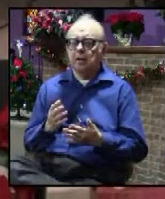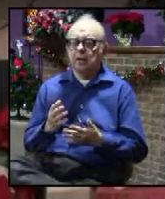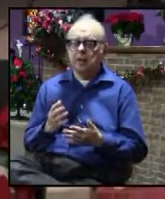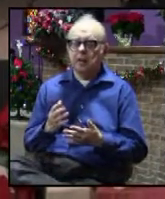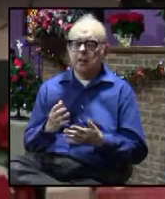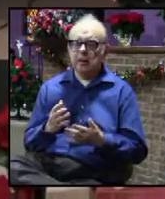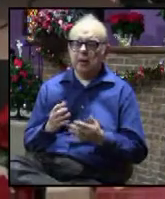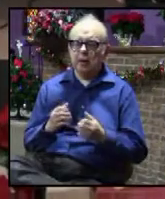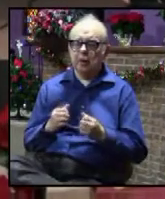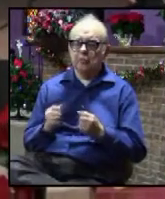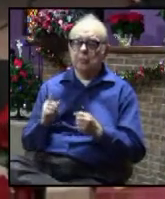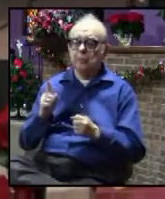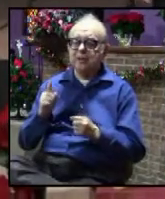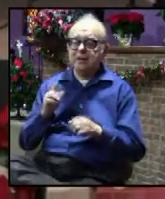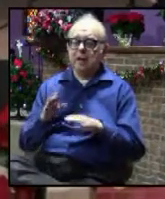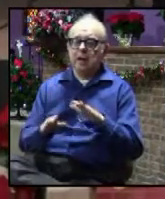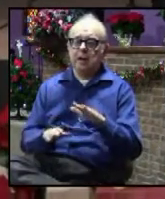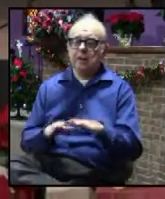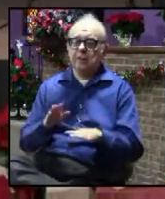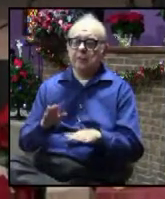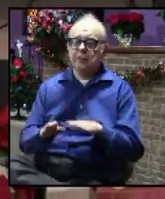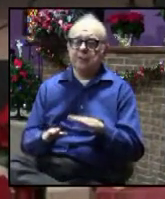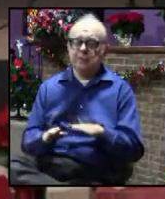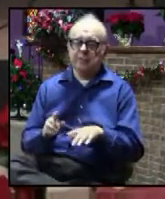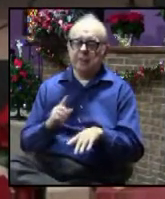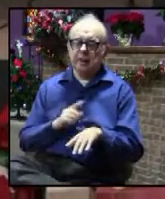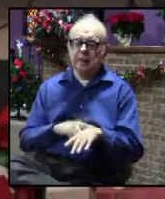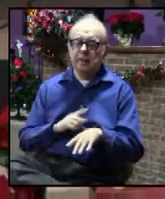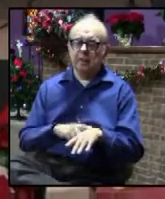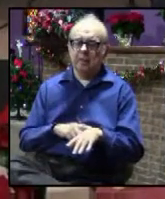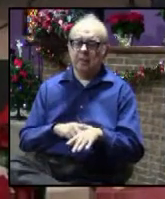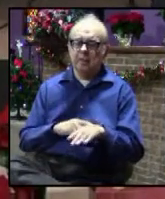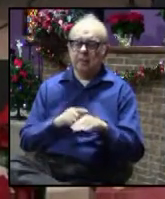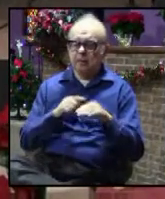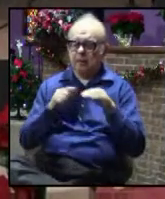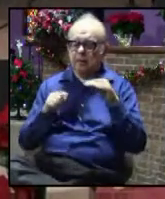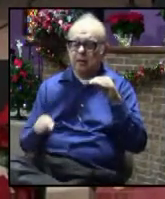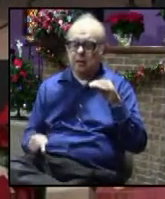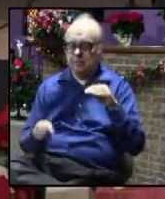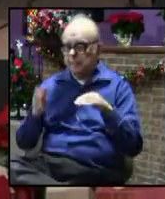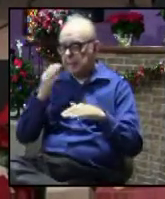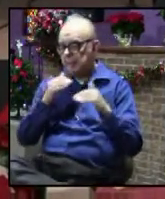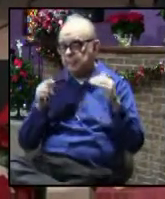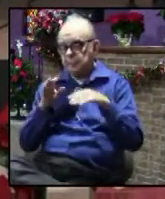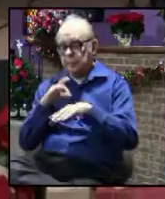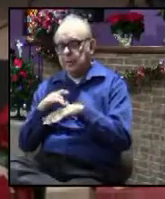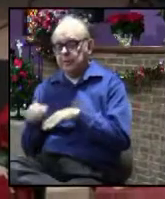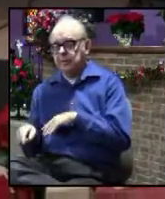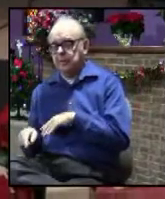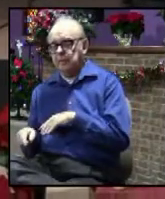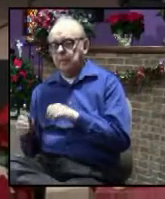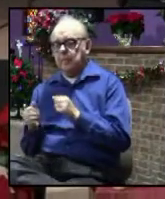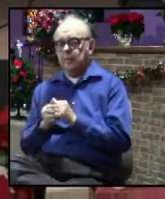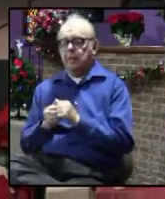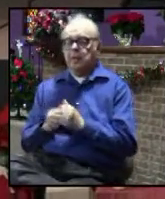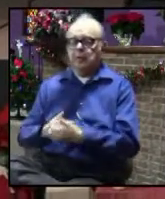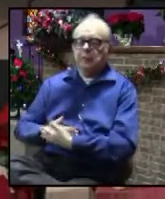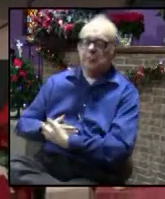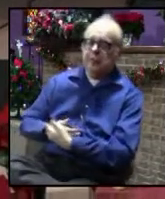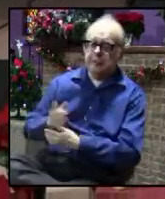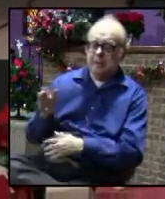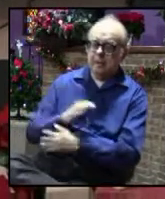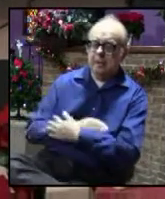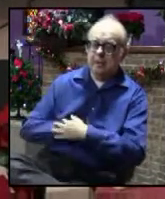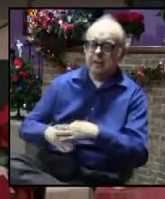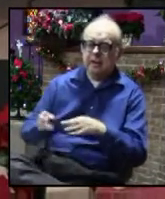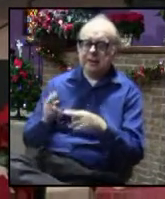took one step at a time down a staircase from heaven to earth with a little baby in His arms